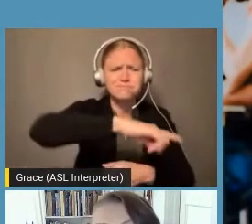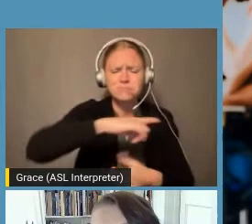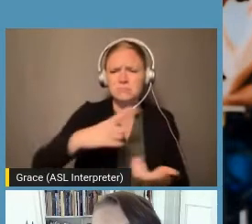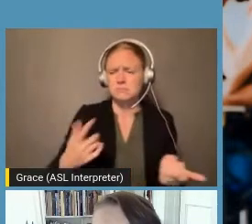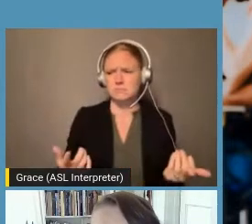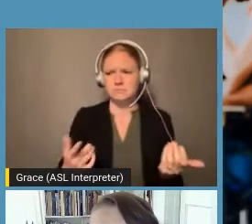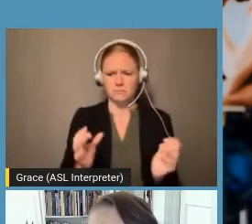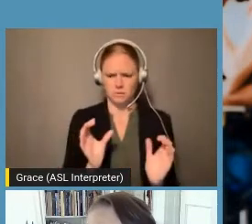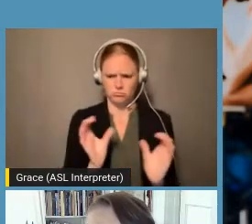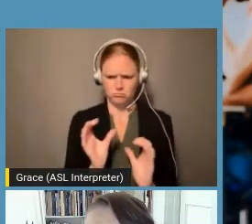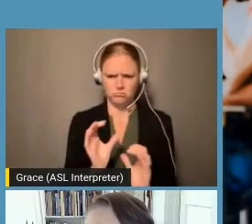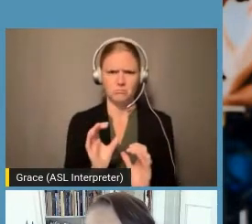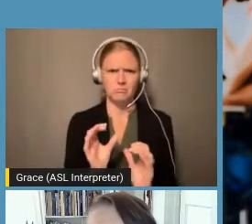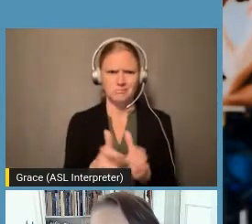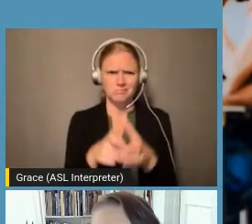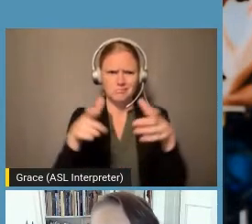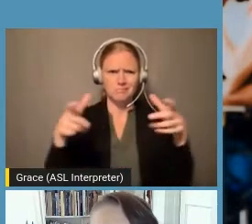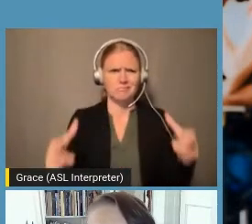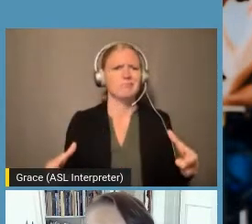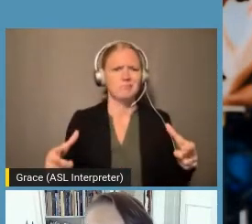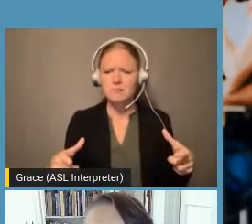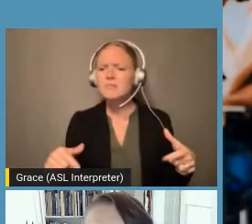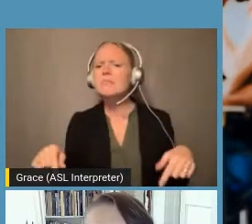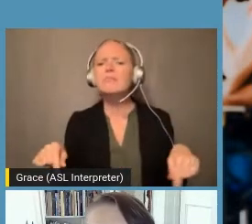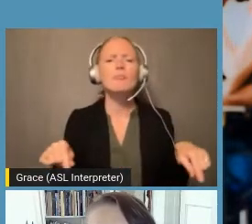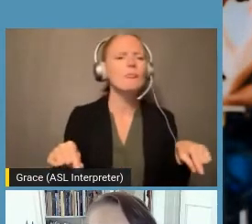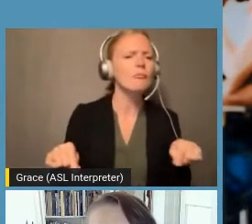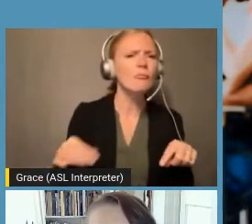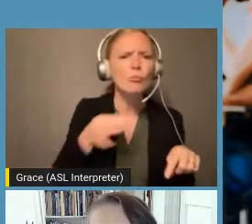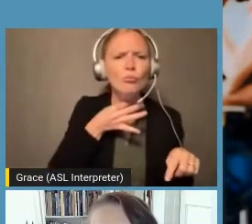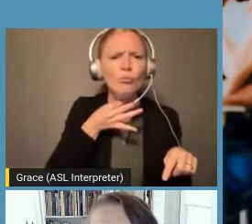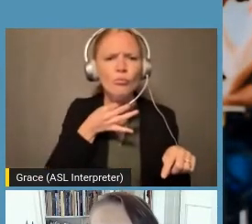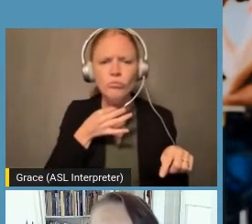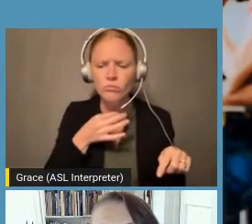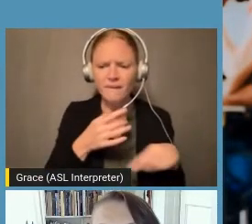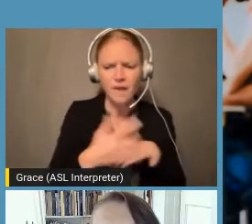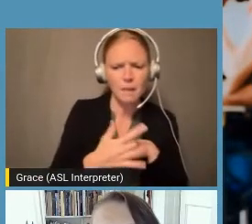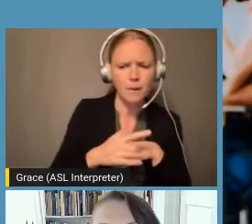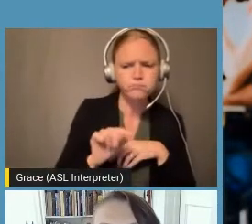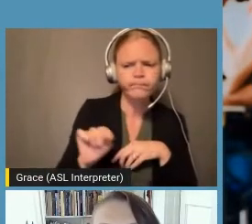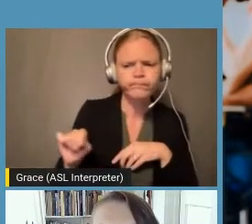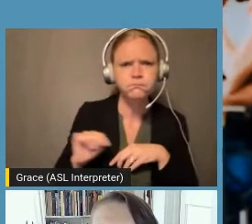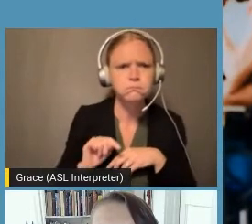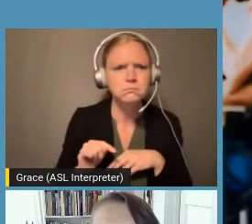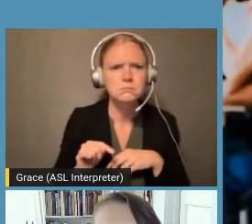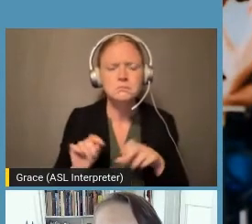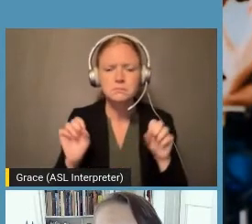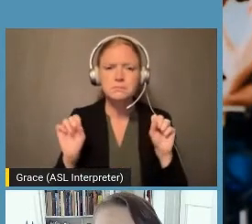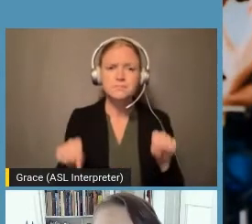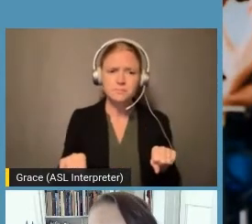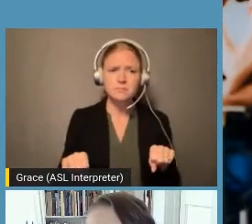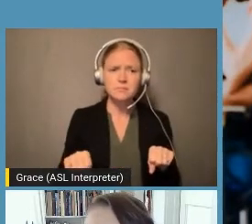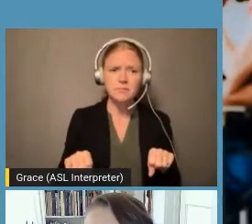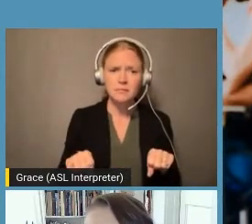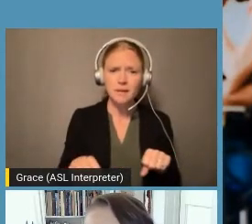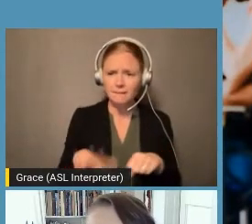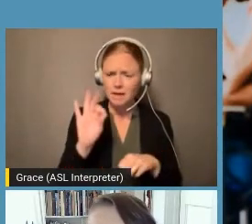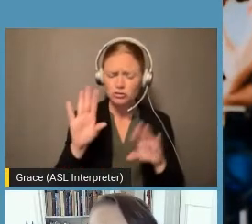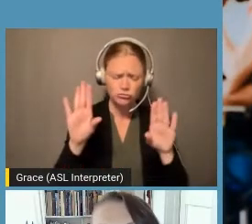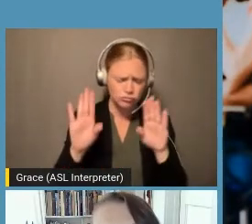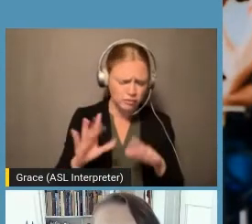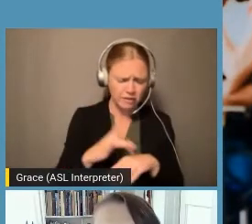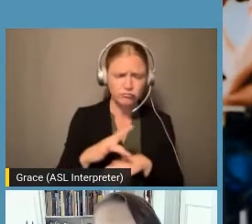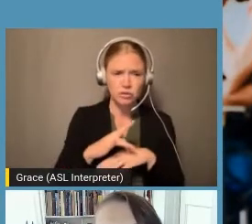your region and see what's available to you, because you can get really great resources that